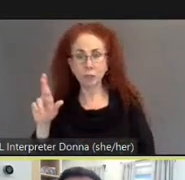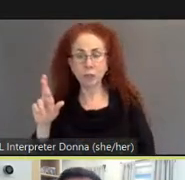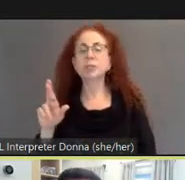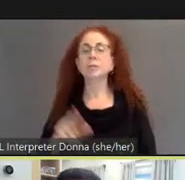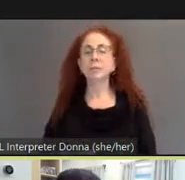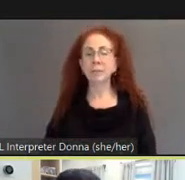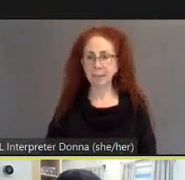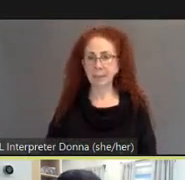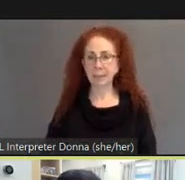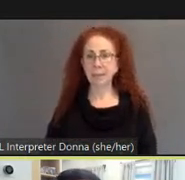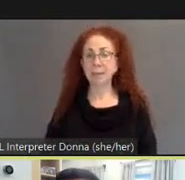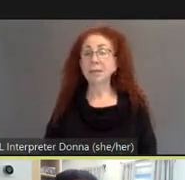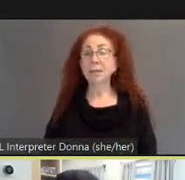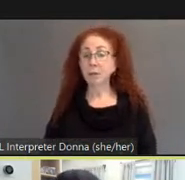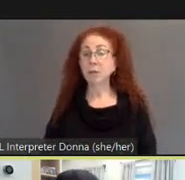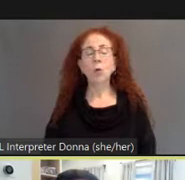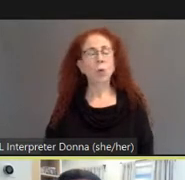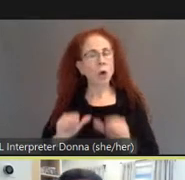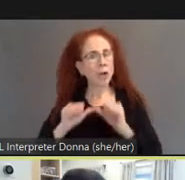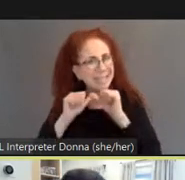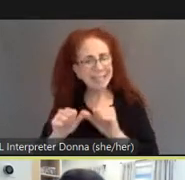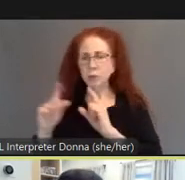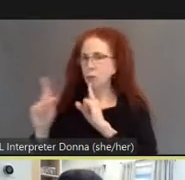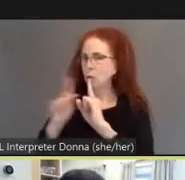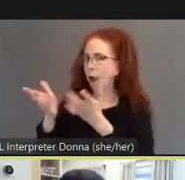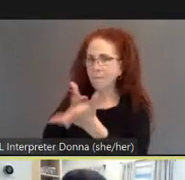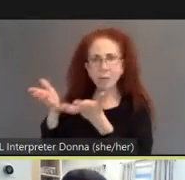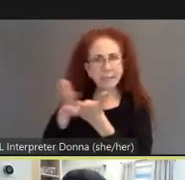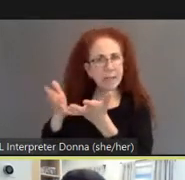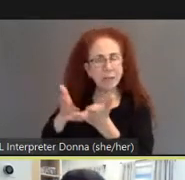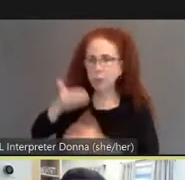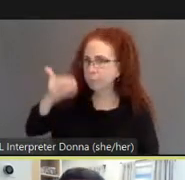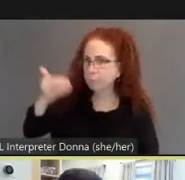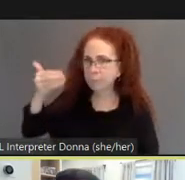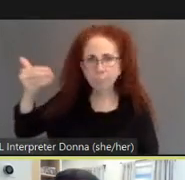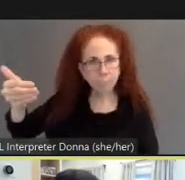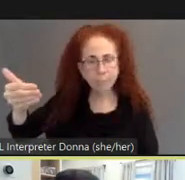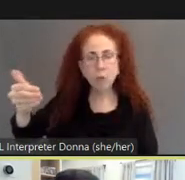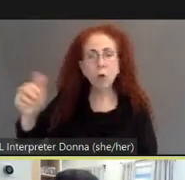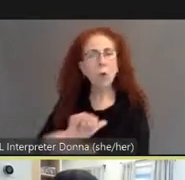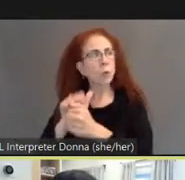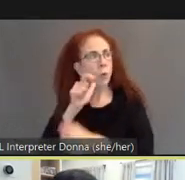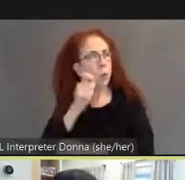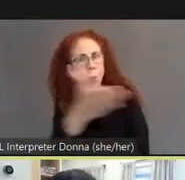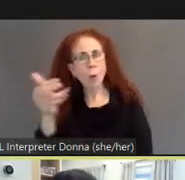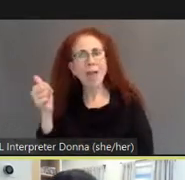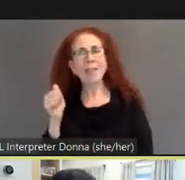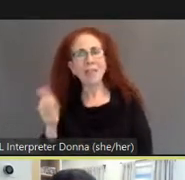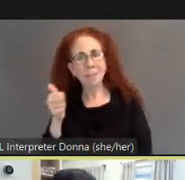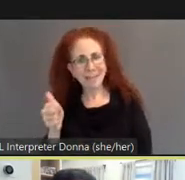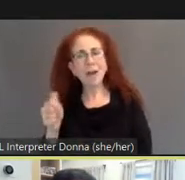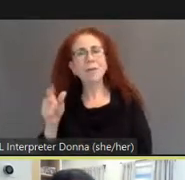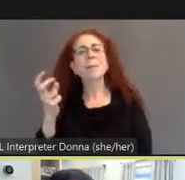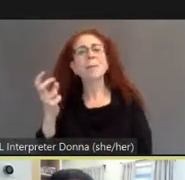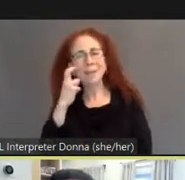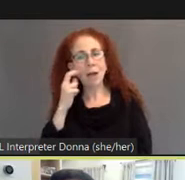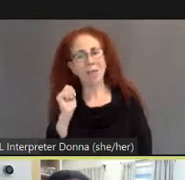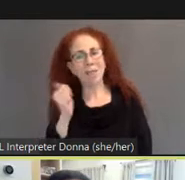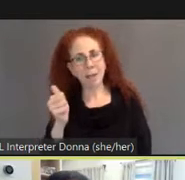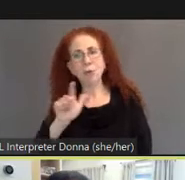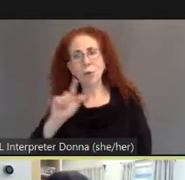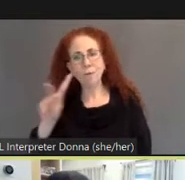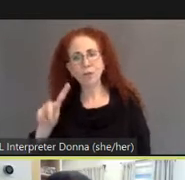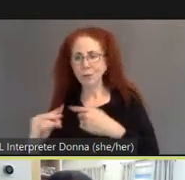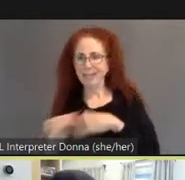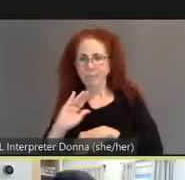have continued, as we said, to be in conversation and working with people who are blind or low vision to influence this